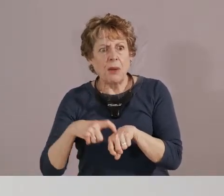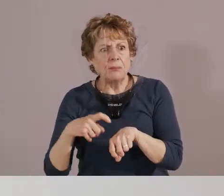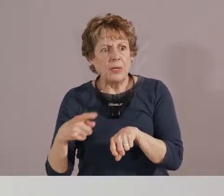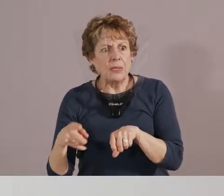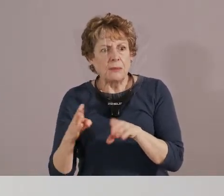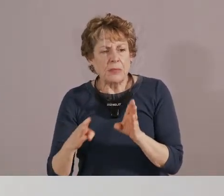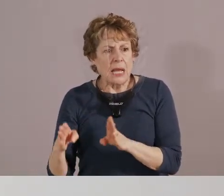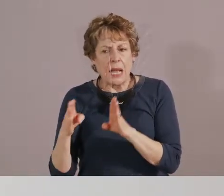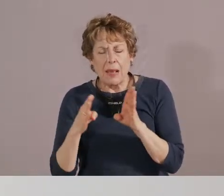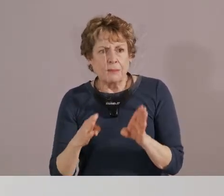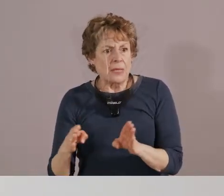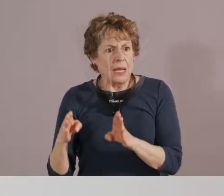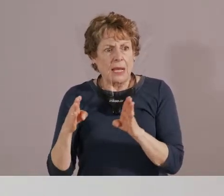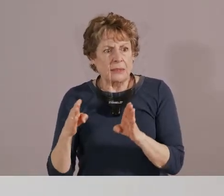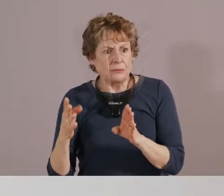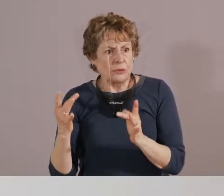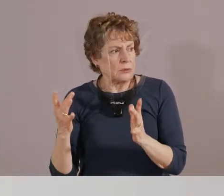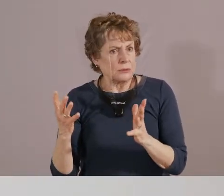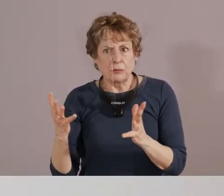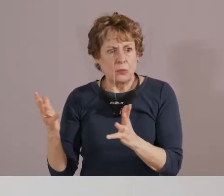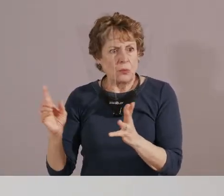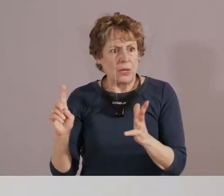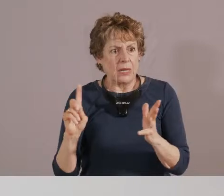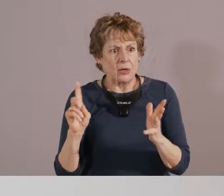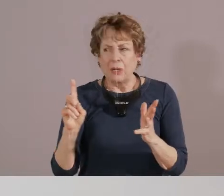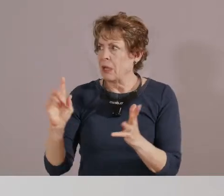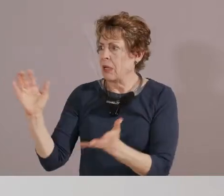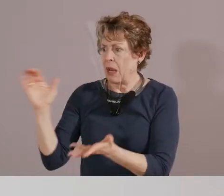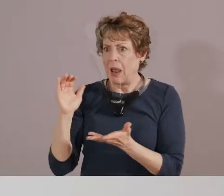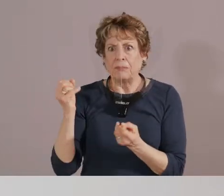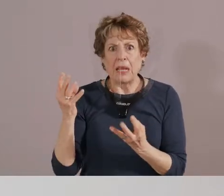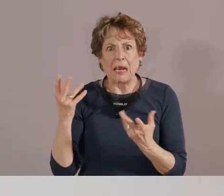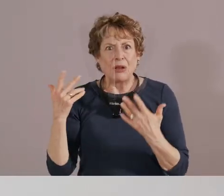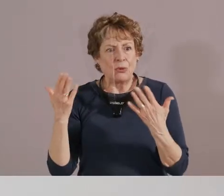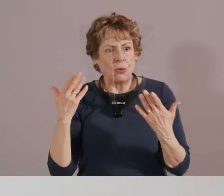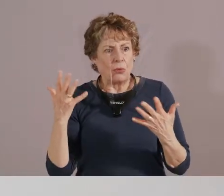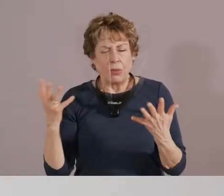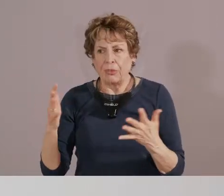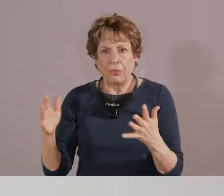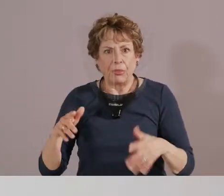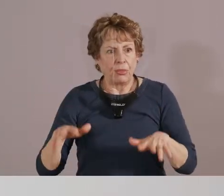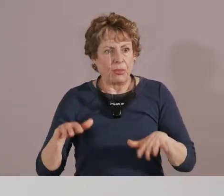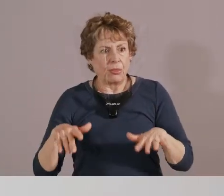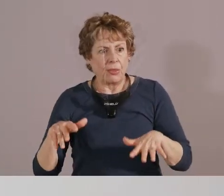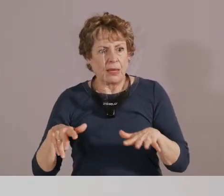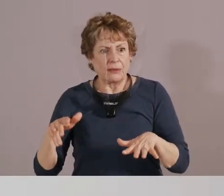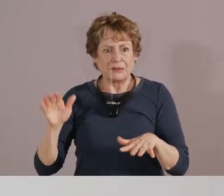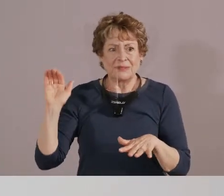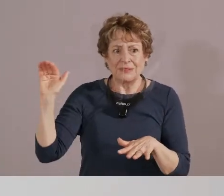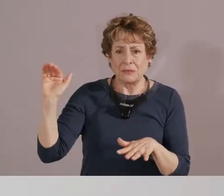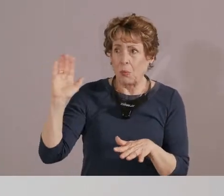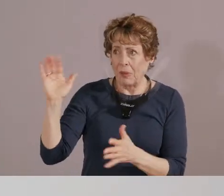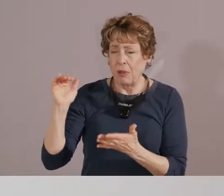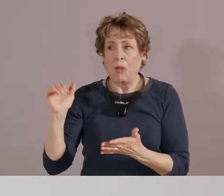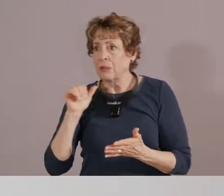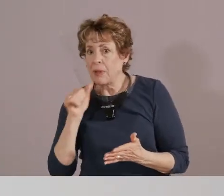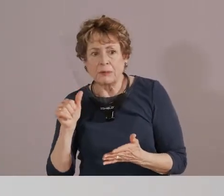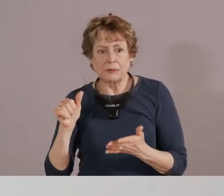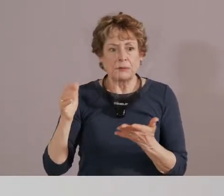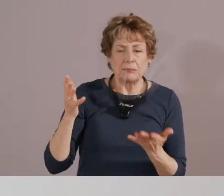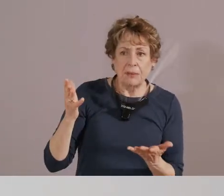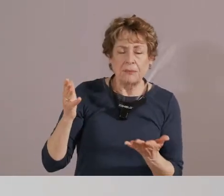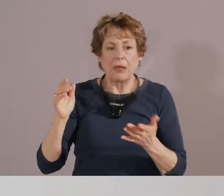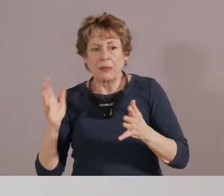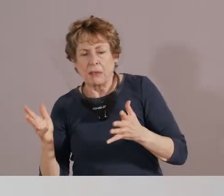planning because they don't know how many doses they're going to get. They send in a request, they may get it, they may not get it, or whatever. Is there any way